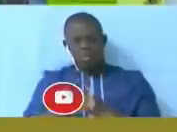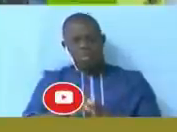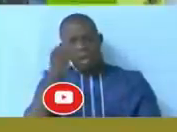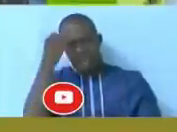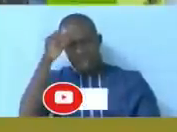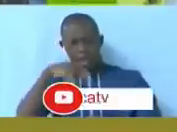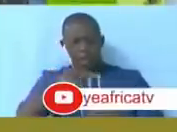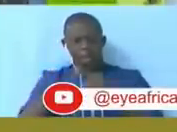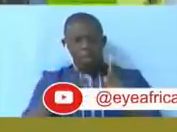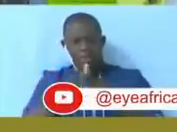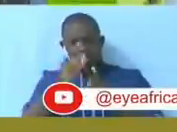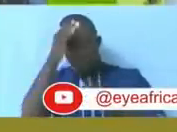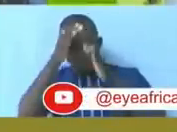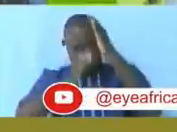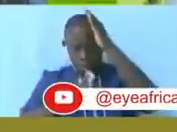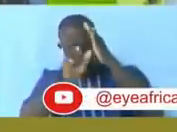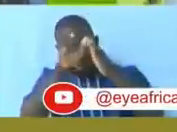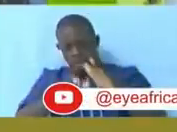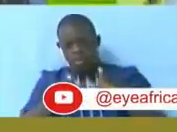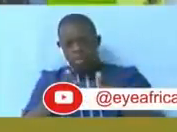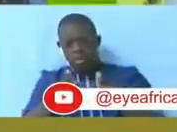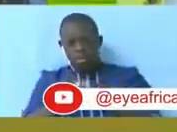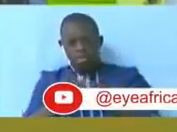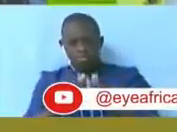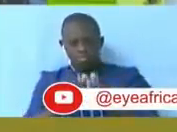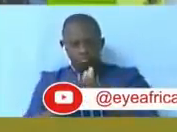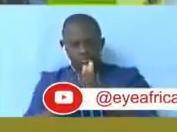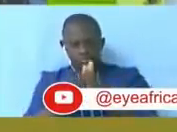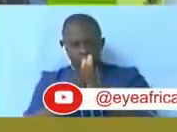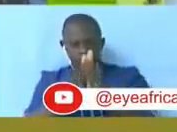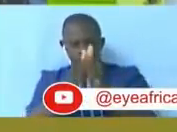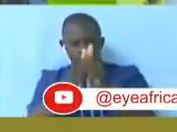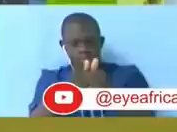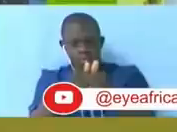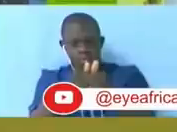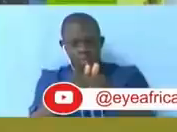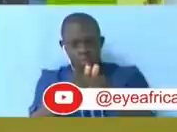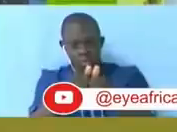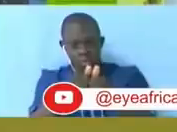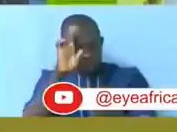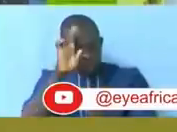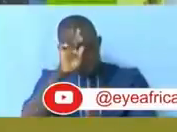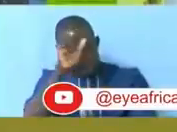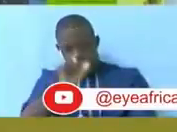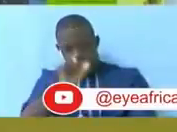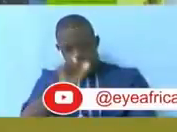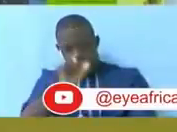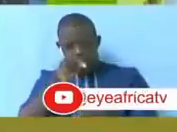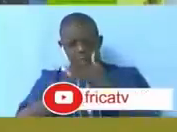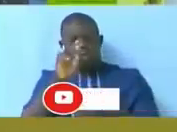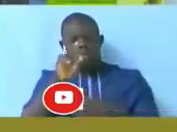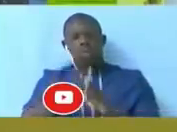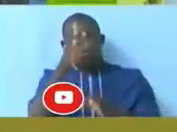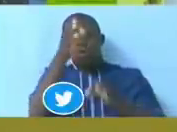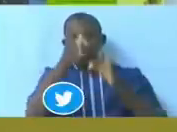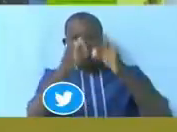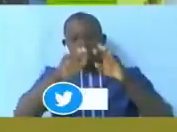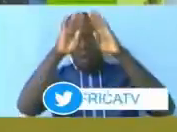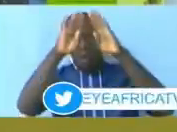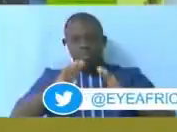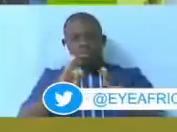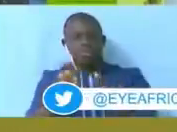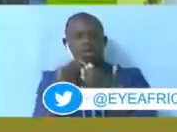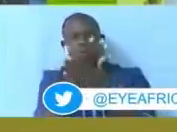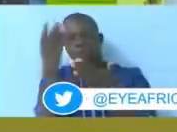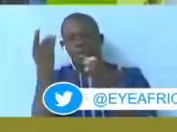escorting suspects in court wasn't a very common phenomena. Na jige ko wala nga mira